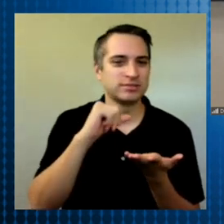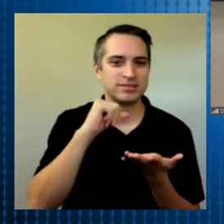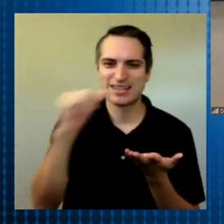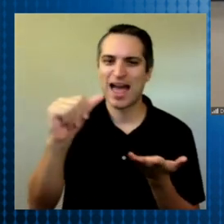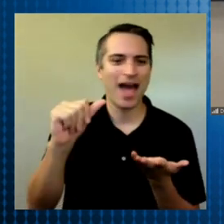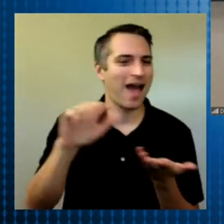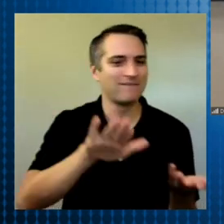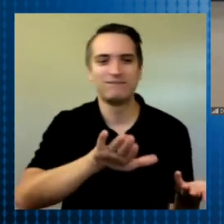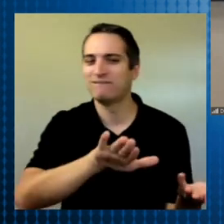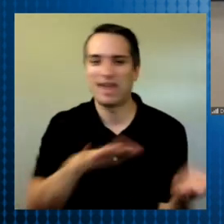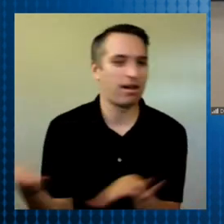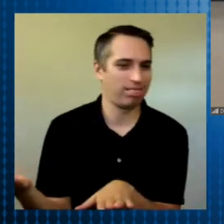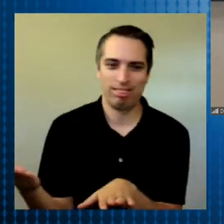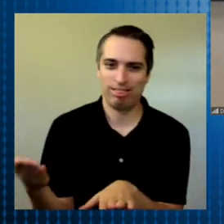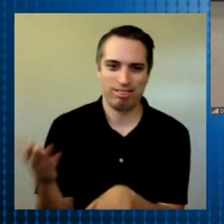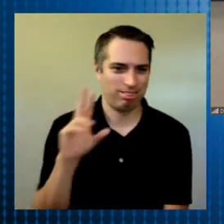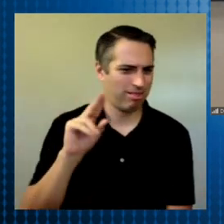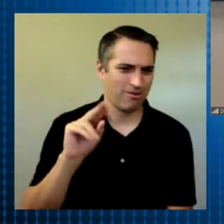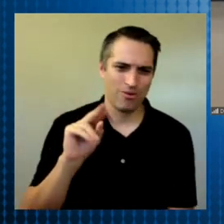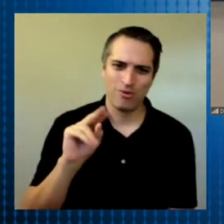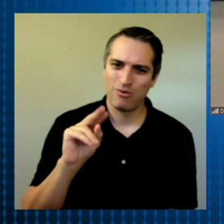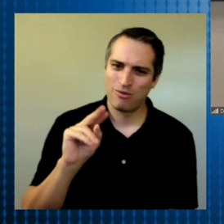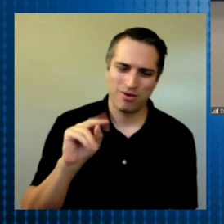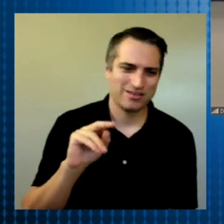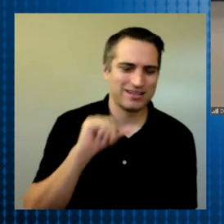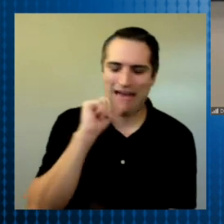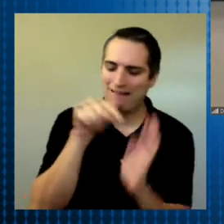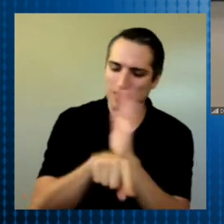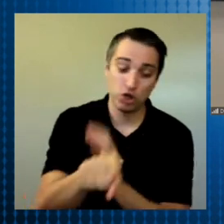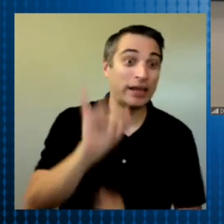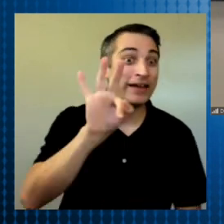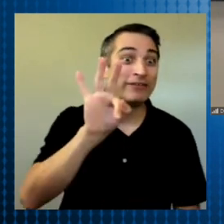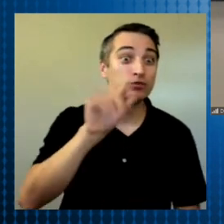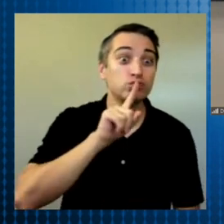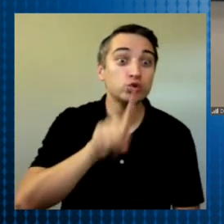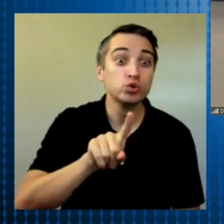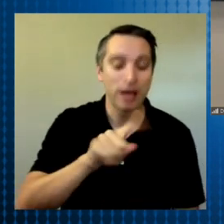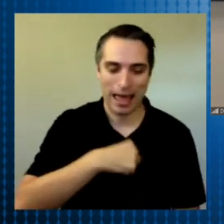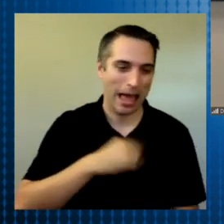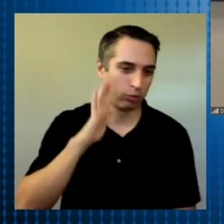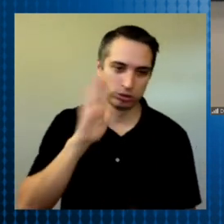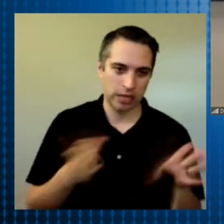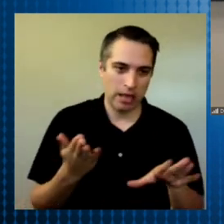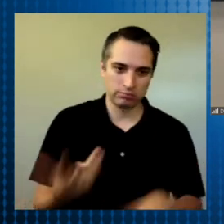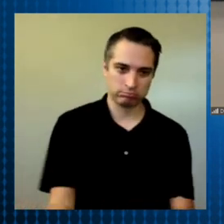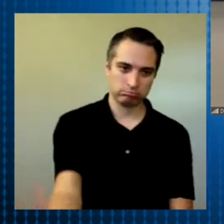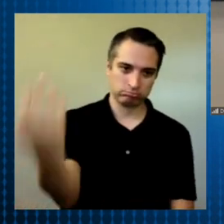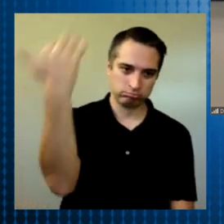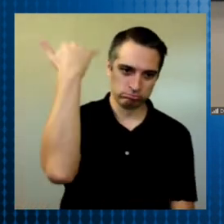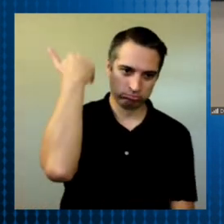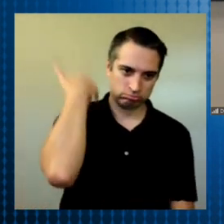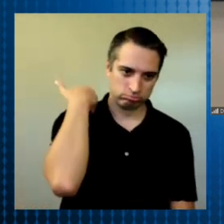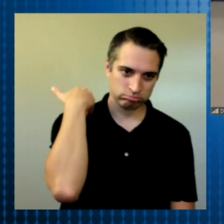will not kill you. If it were, I'd be dead 1,000 times. Failure is not fatal. And